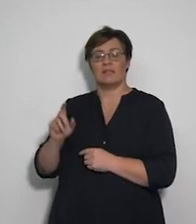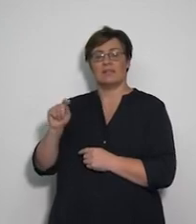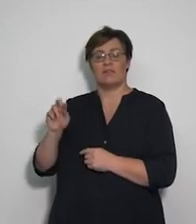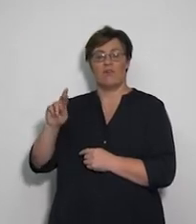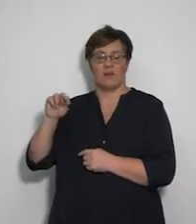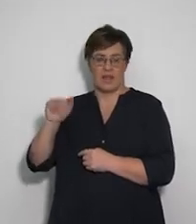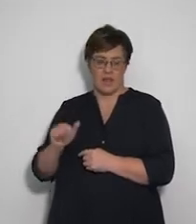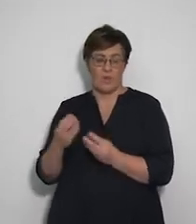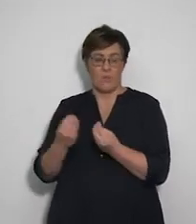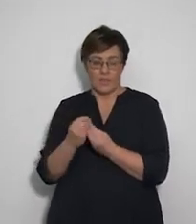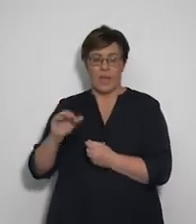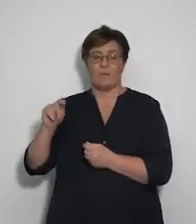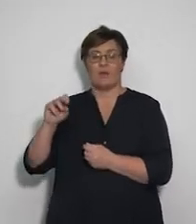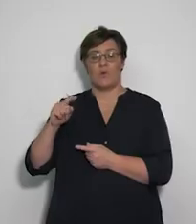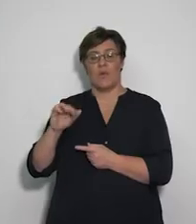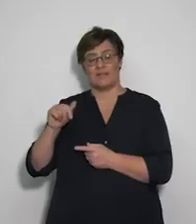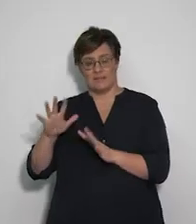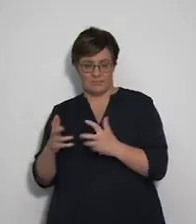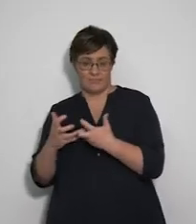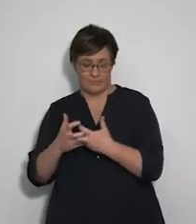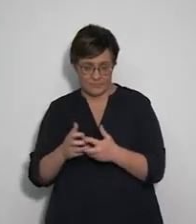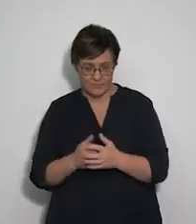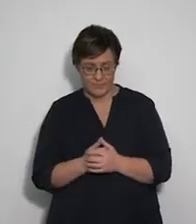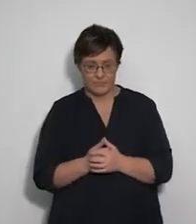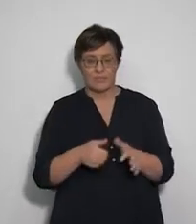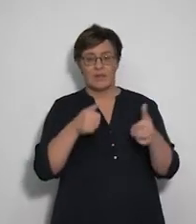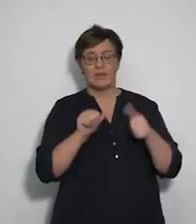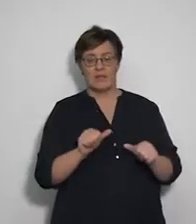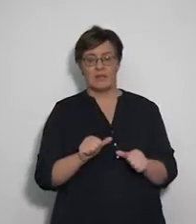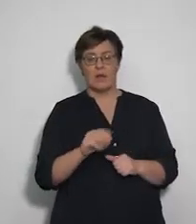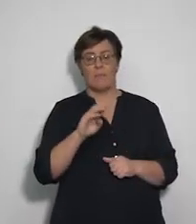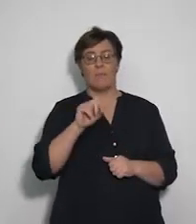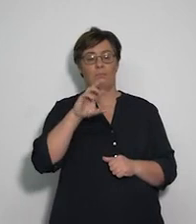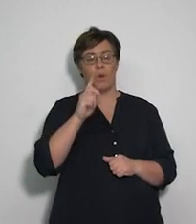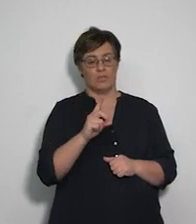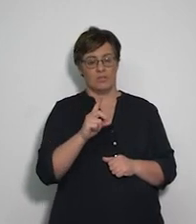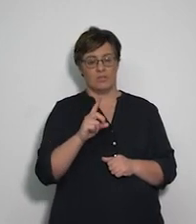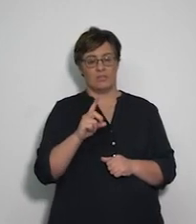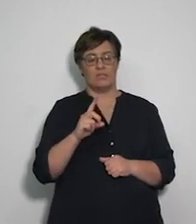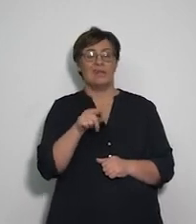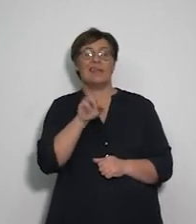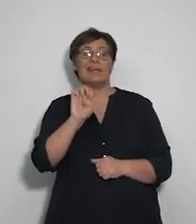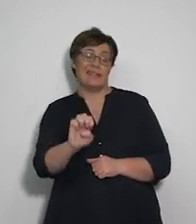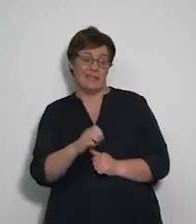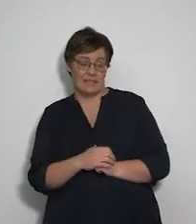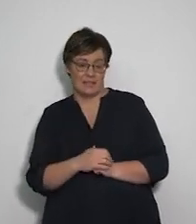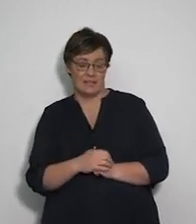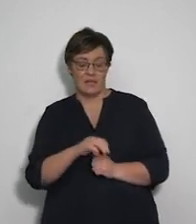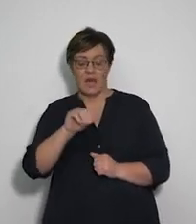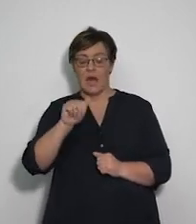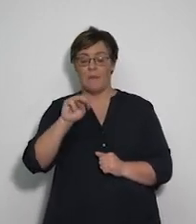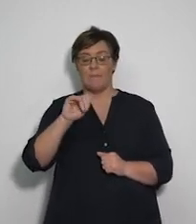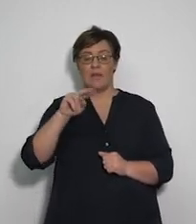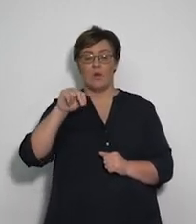tRNA with its amino acid to it. The next question is bond E. Okay, so we know that amino